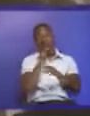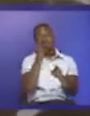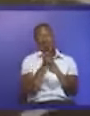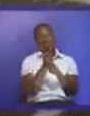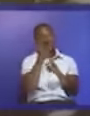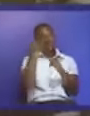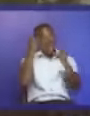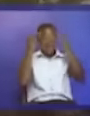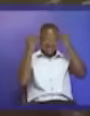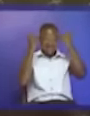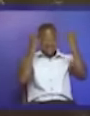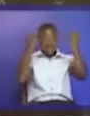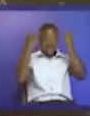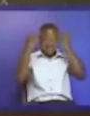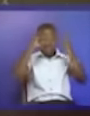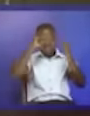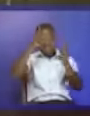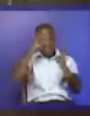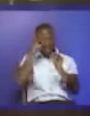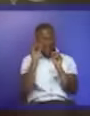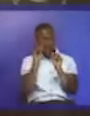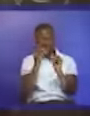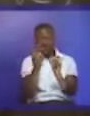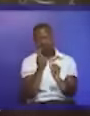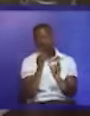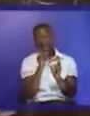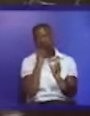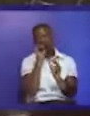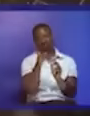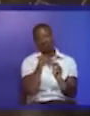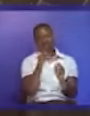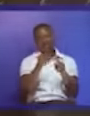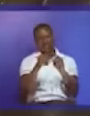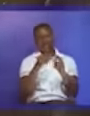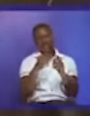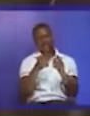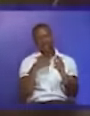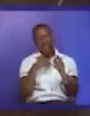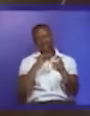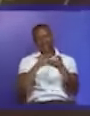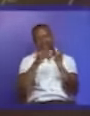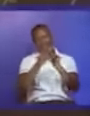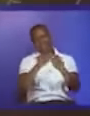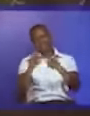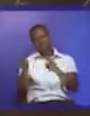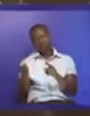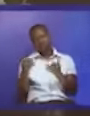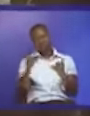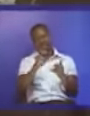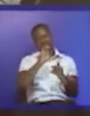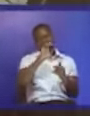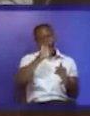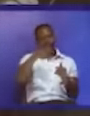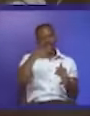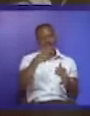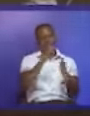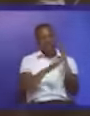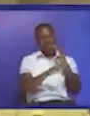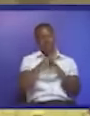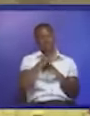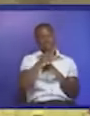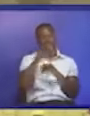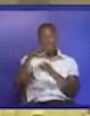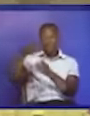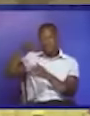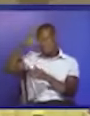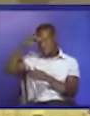in an intelligent way. It's more than that. Hallelujah. In Ephesians chapter 3, Paul was mentoring the